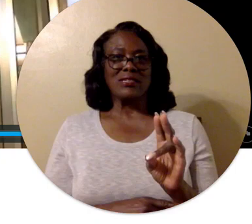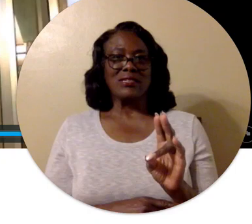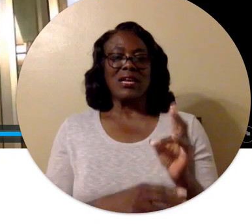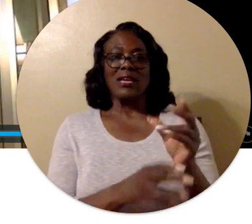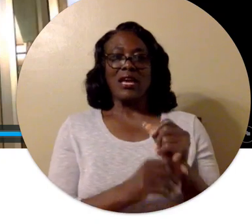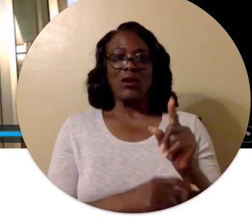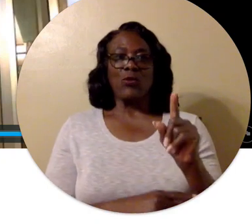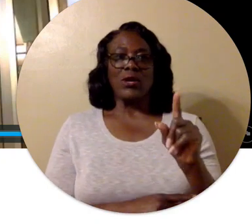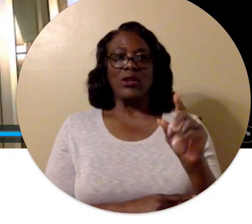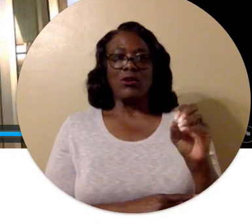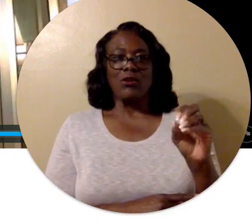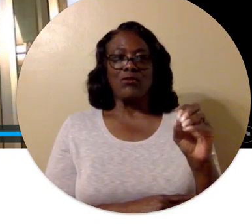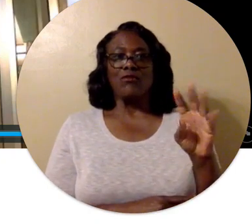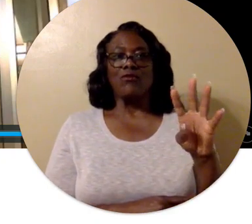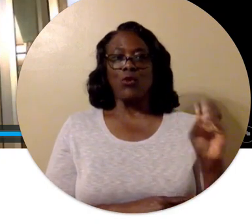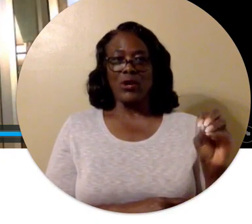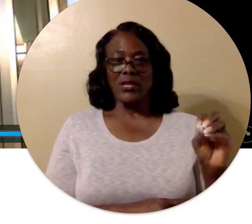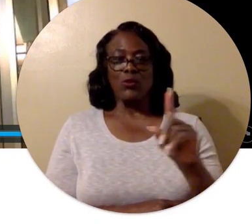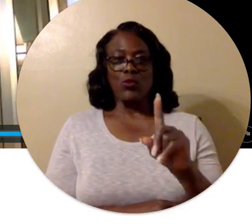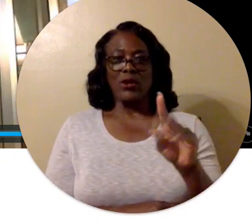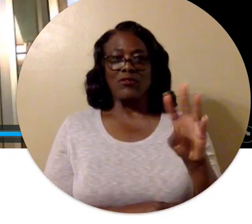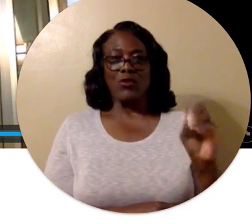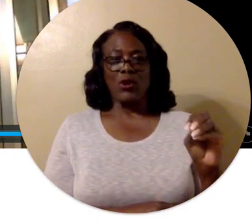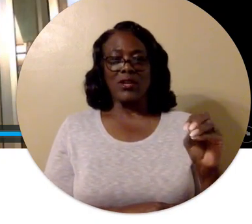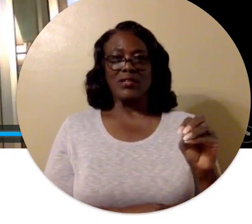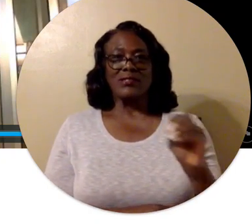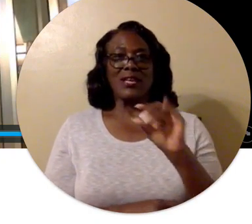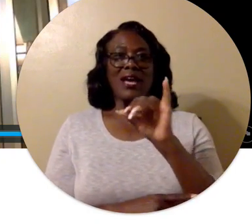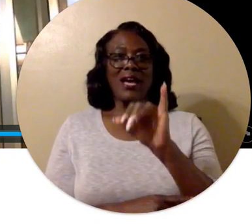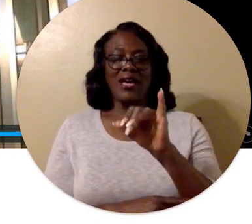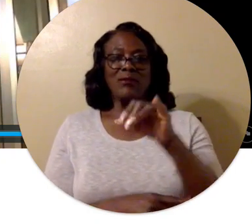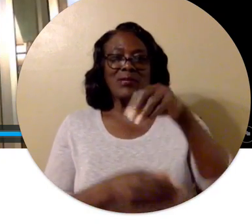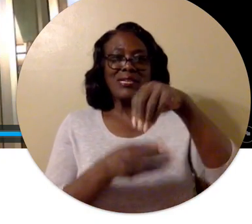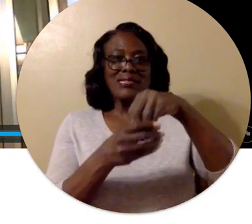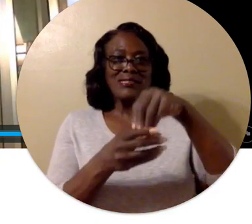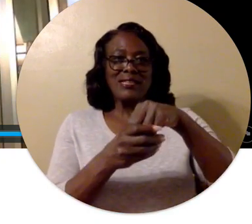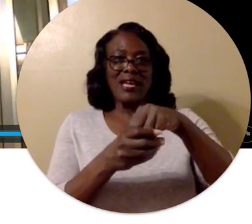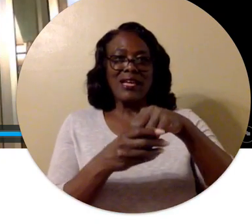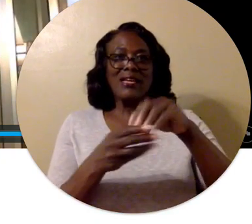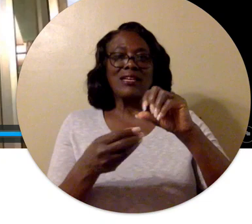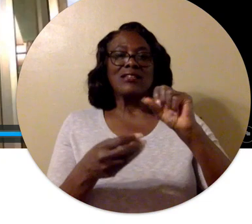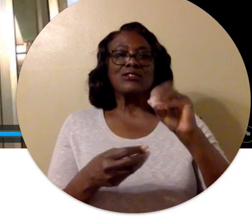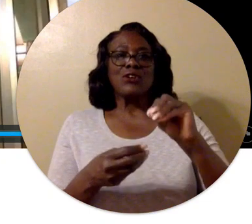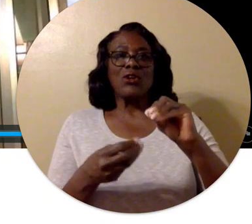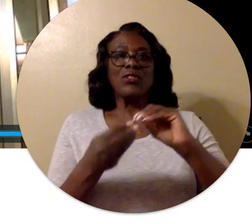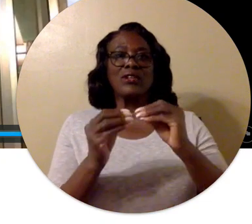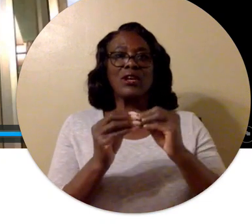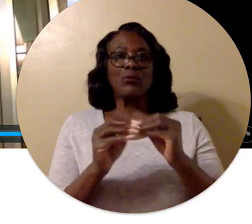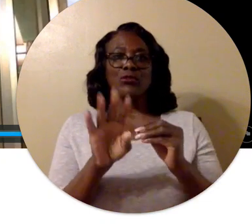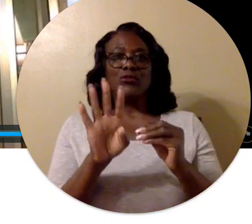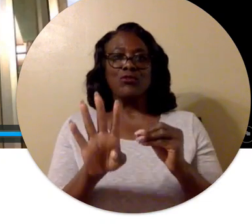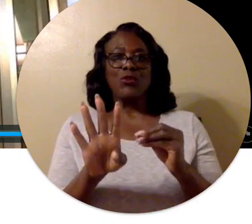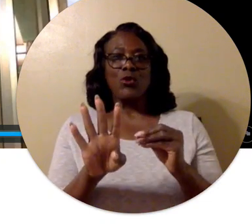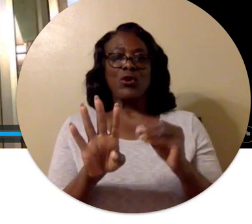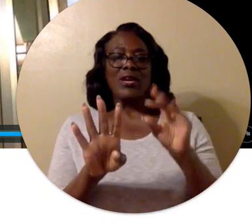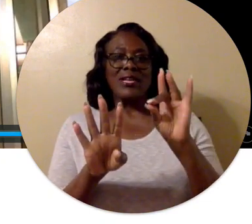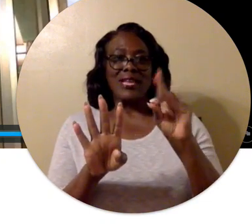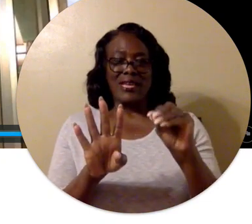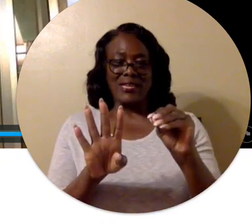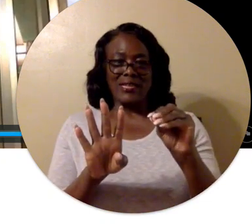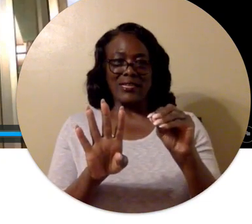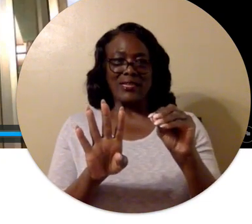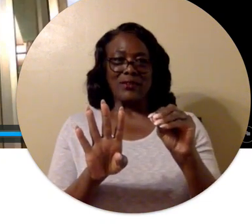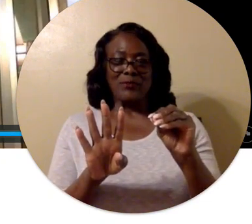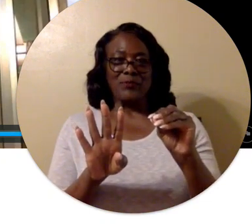140. I stands for inside, so my numbers that are closest in my parentheses is going to be 4 and 80.